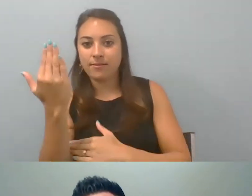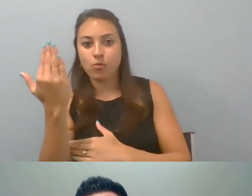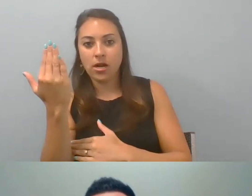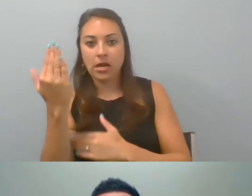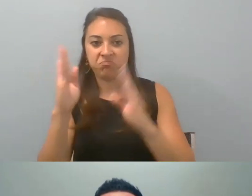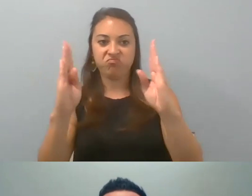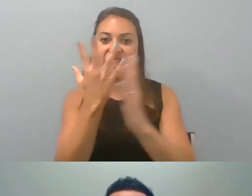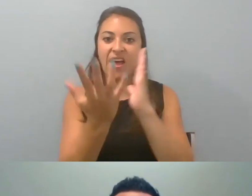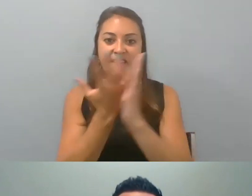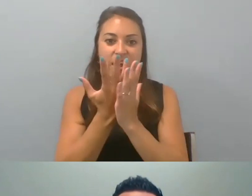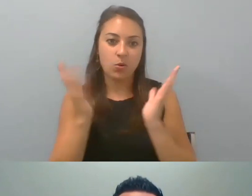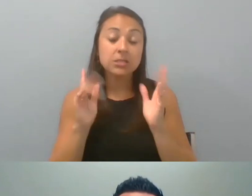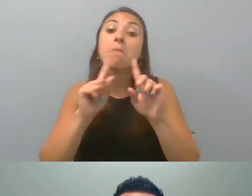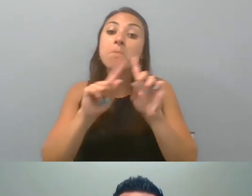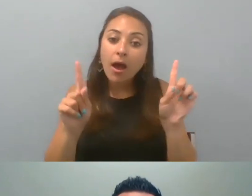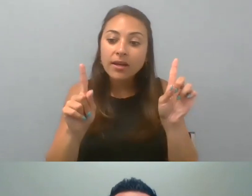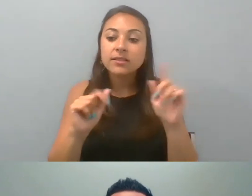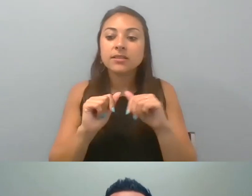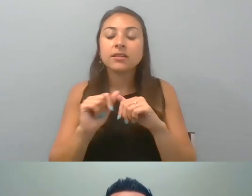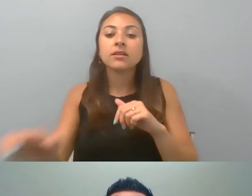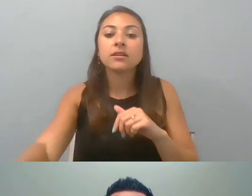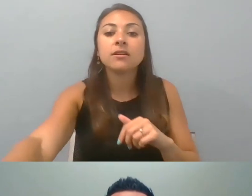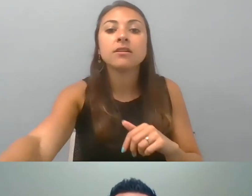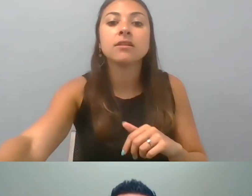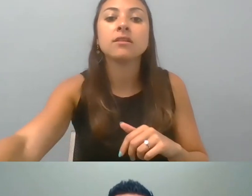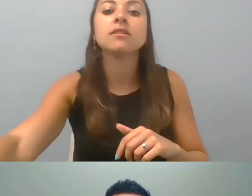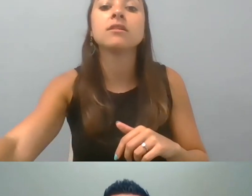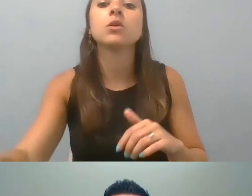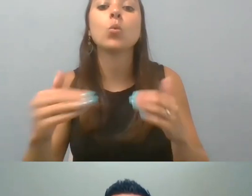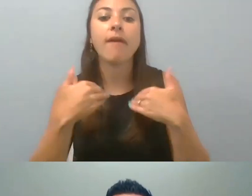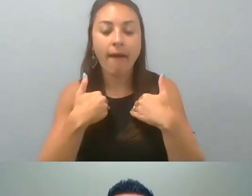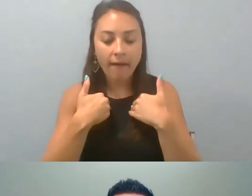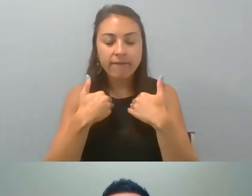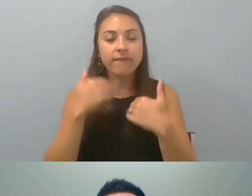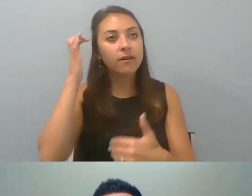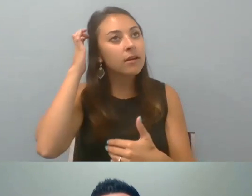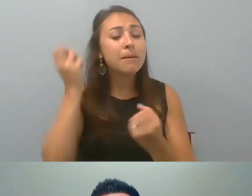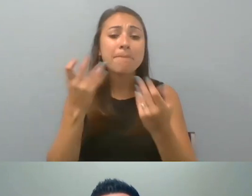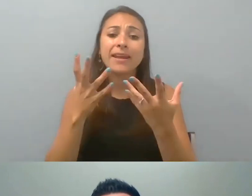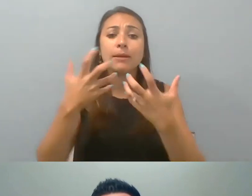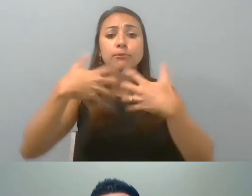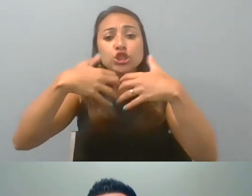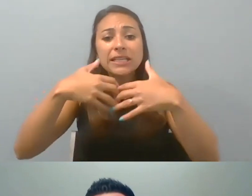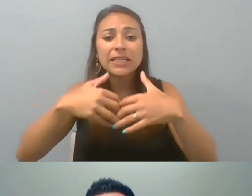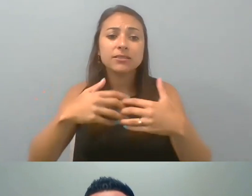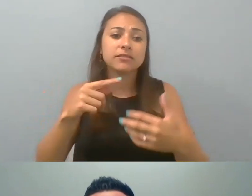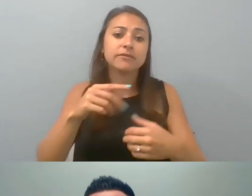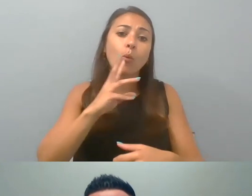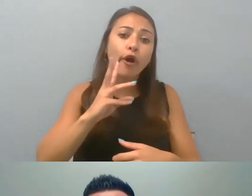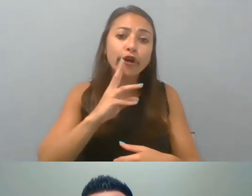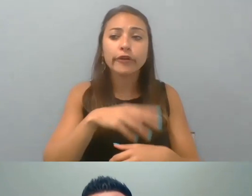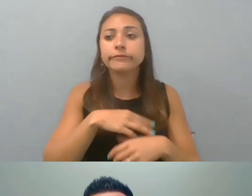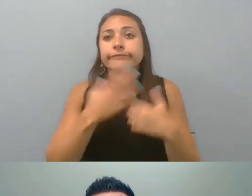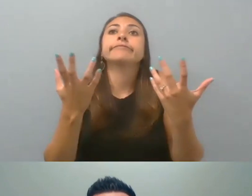breakfast. However, in between there, we do have many vending machines that have really evolved throughout